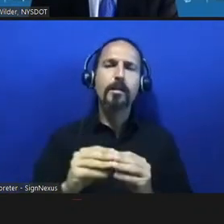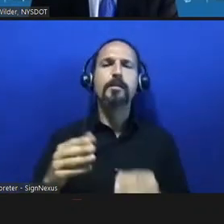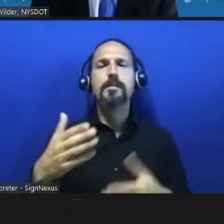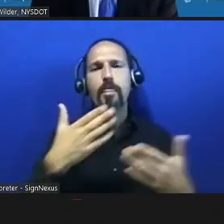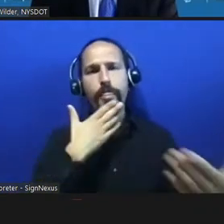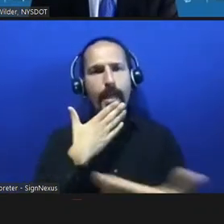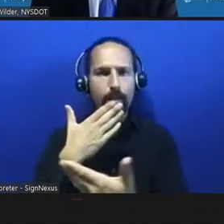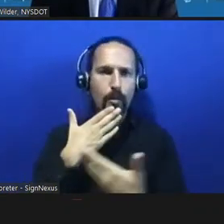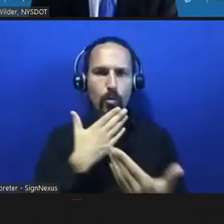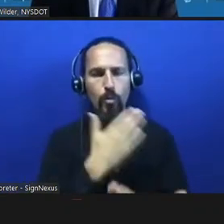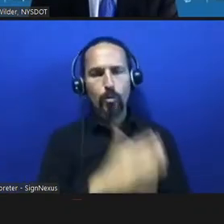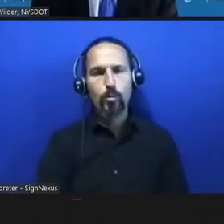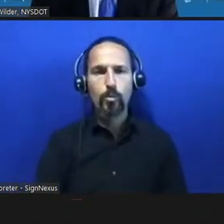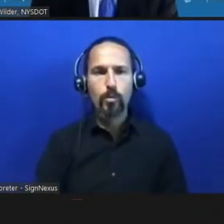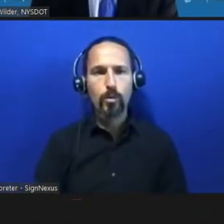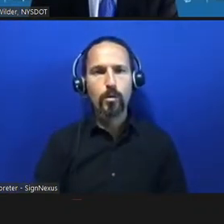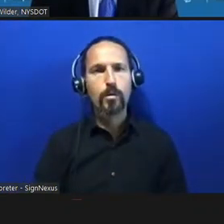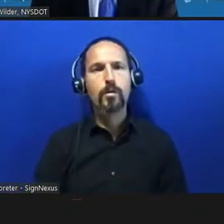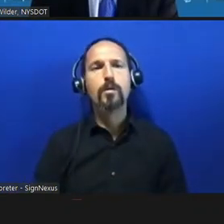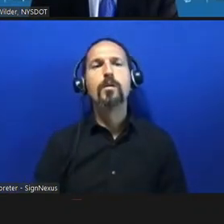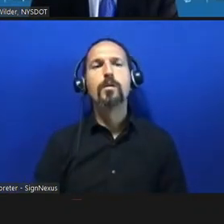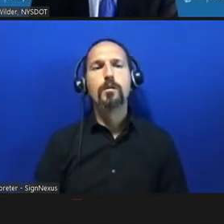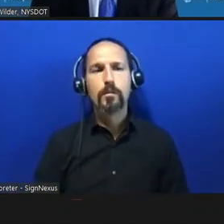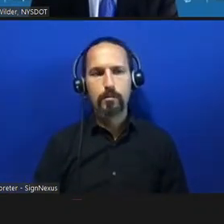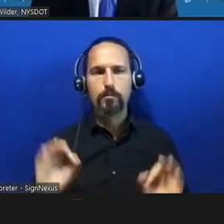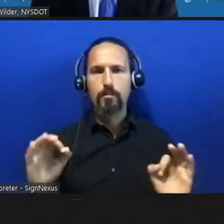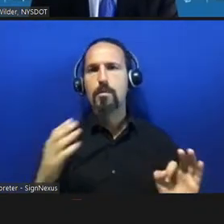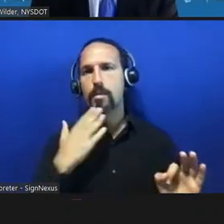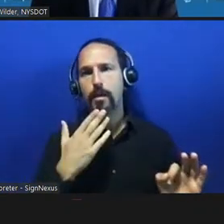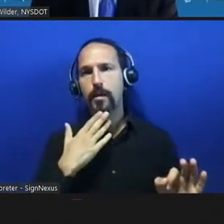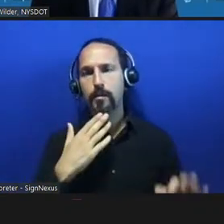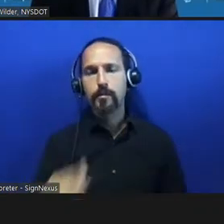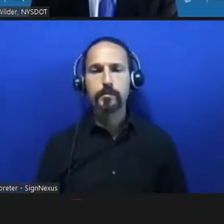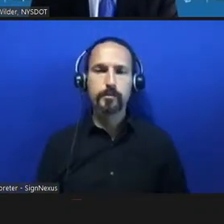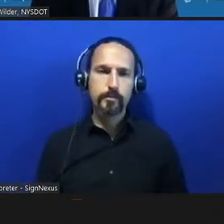you thank you